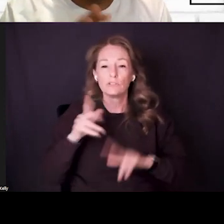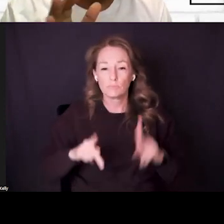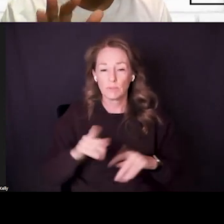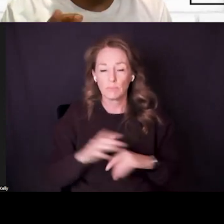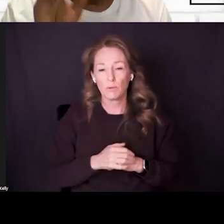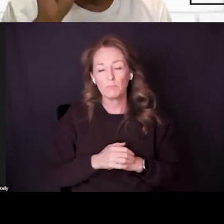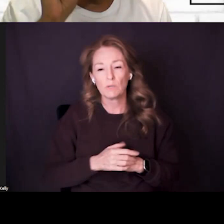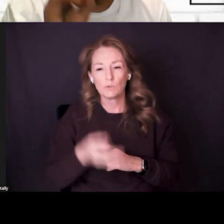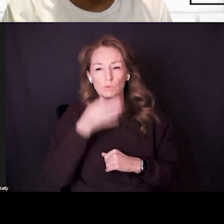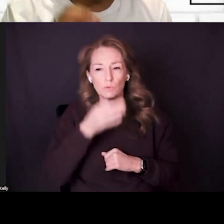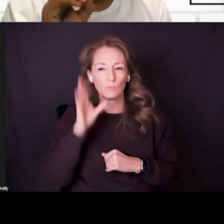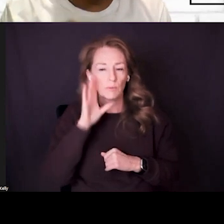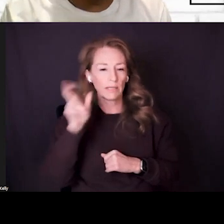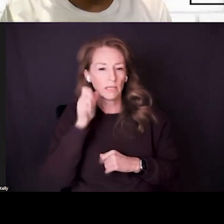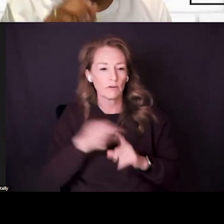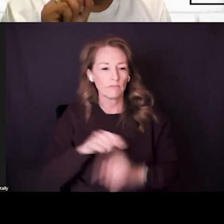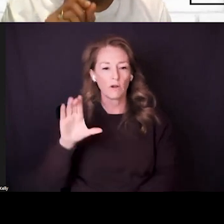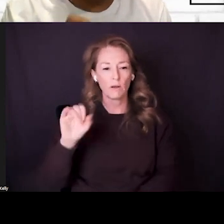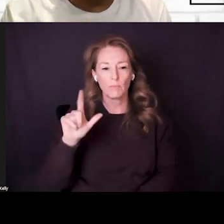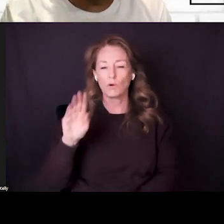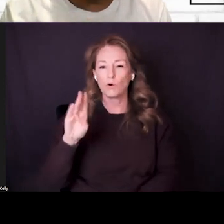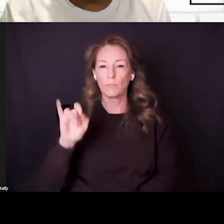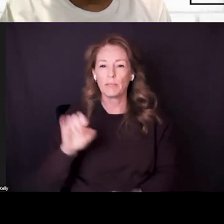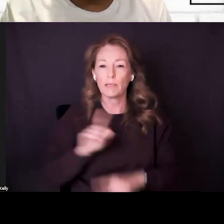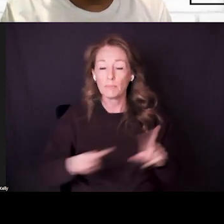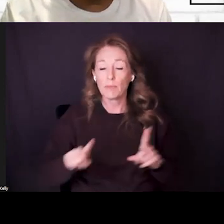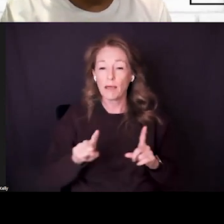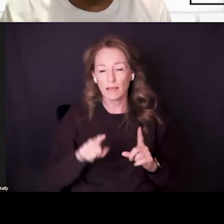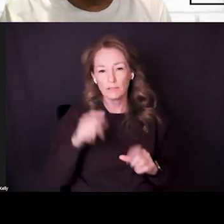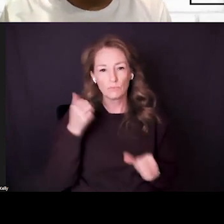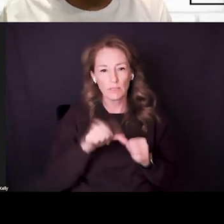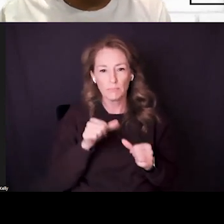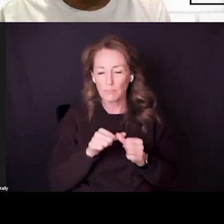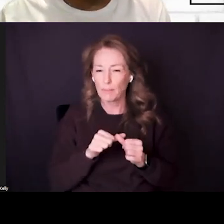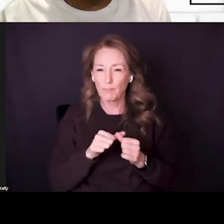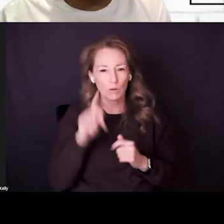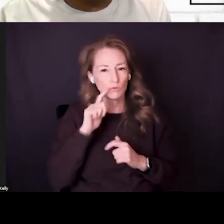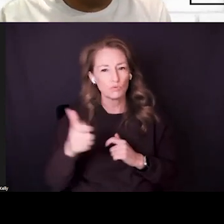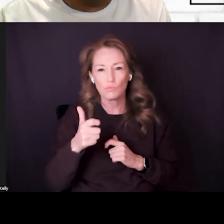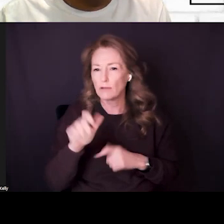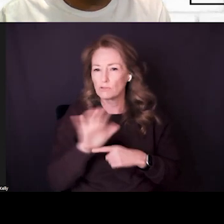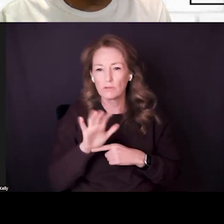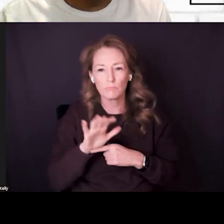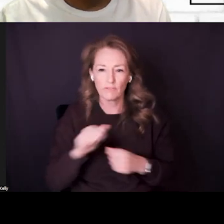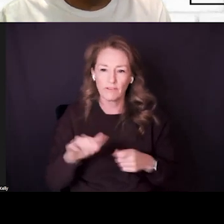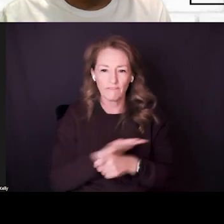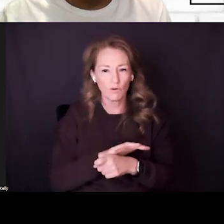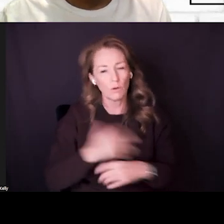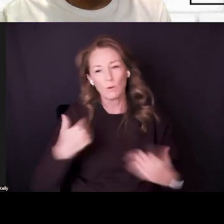before, I just want to remind people, please focus and see it in its entirety. It is incredulously